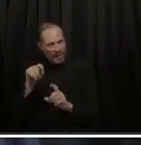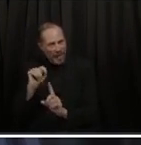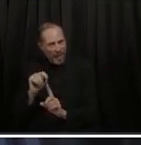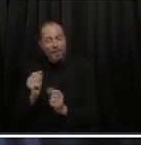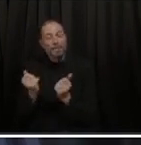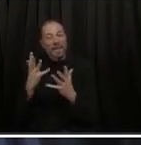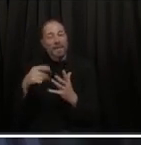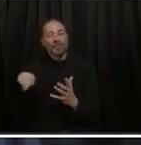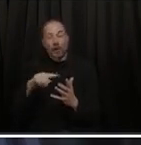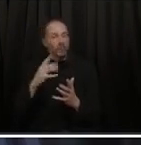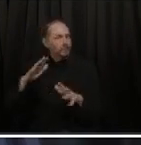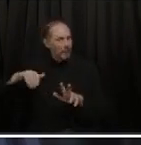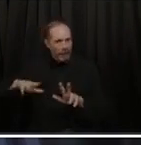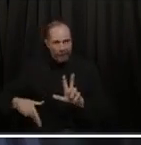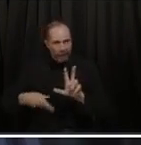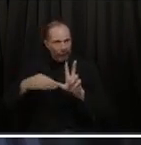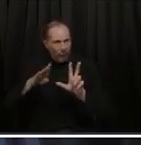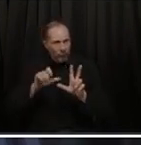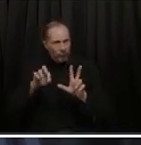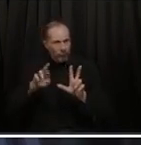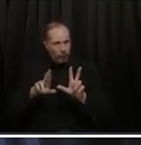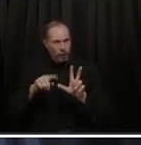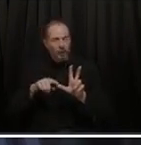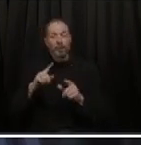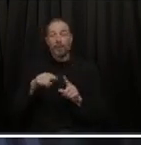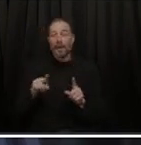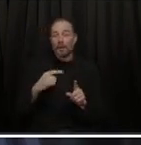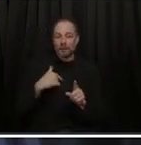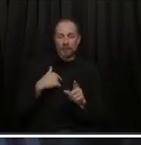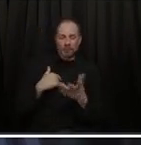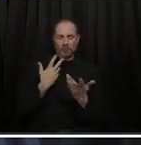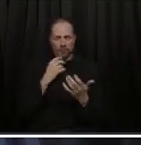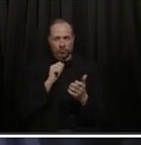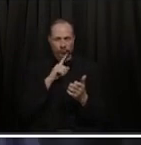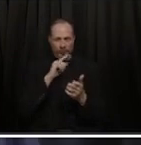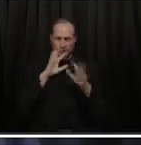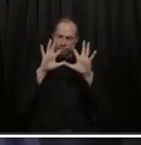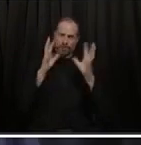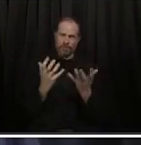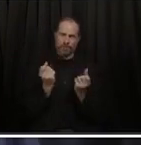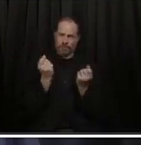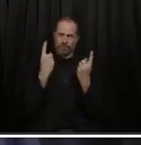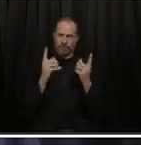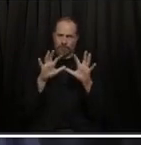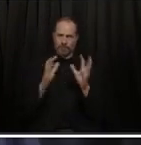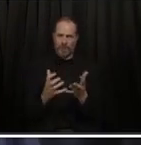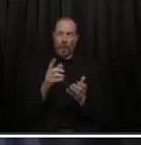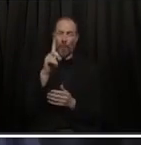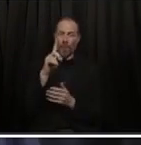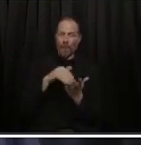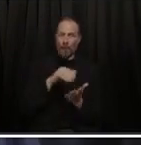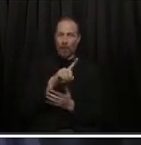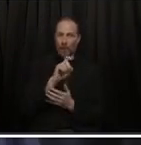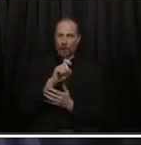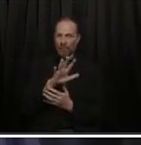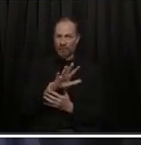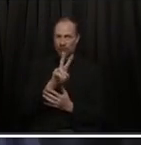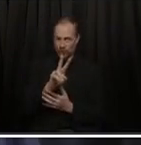been boosted and were eligible for boosting. But to put things in perspective, that